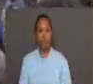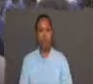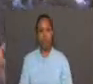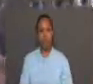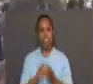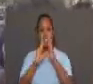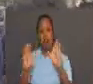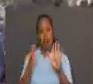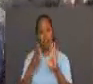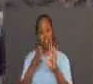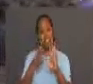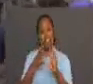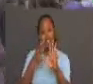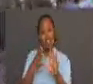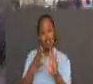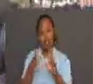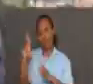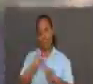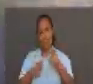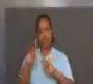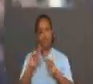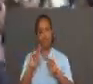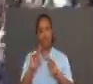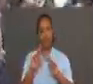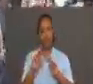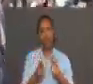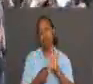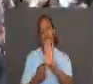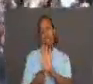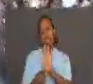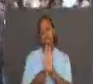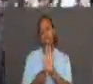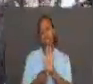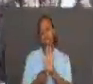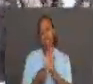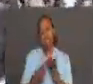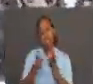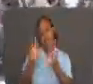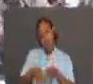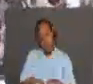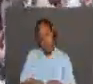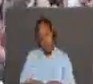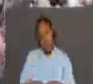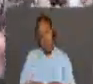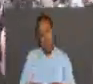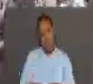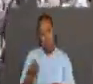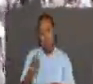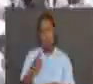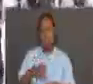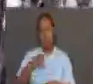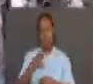Demonstrations are public displays by groups showing approval, sympathy,